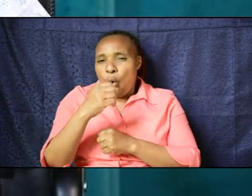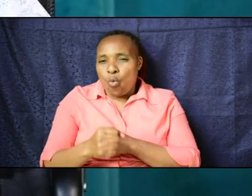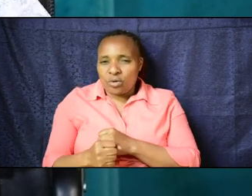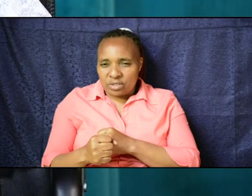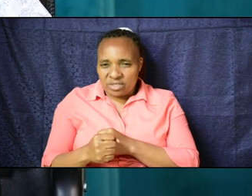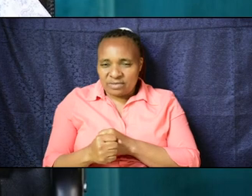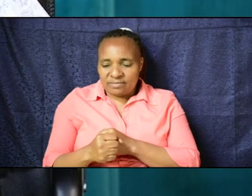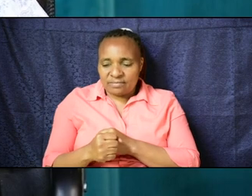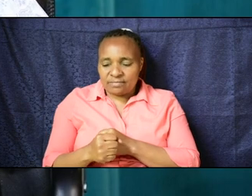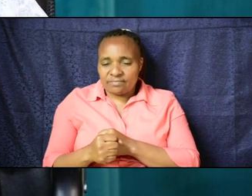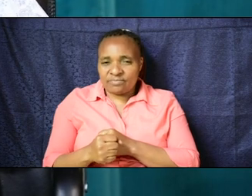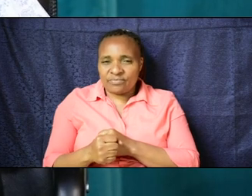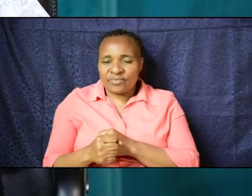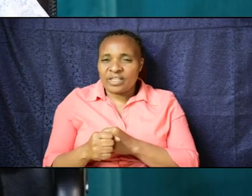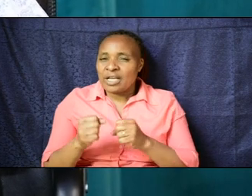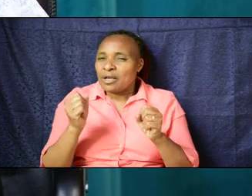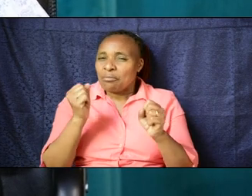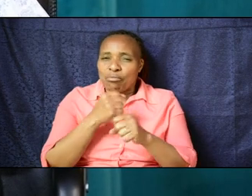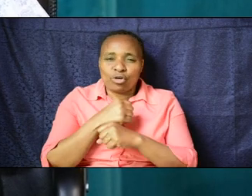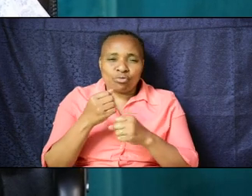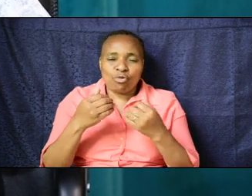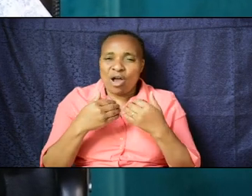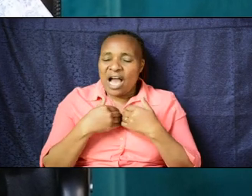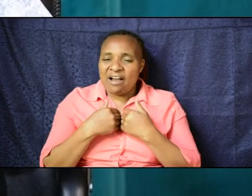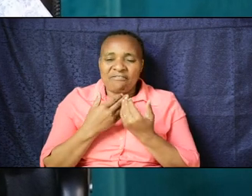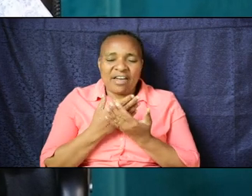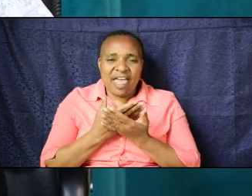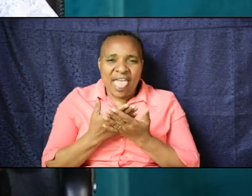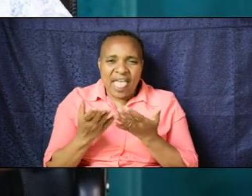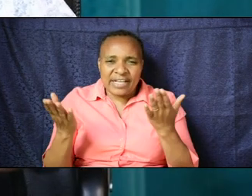and it shouldn't have any defect.